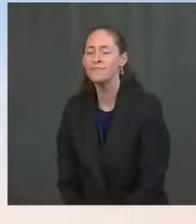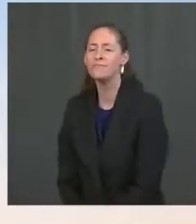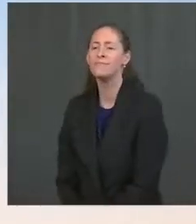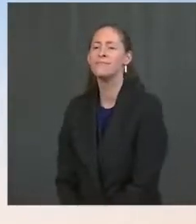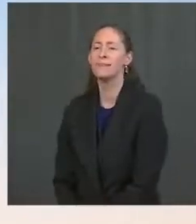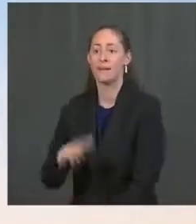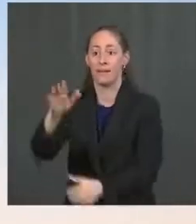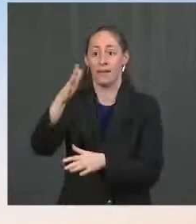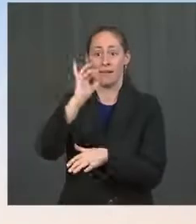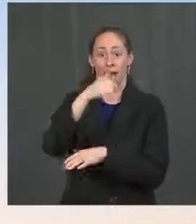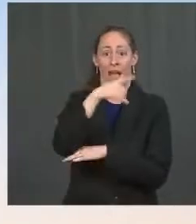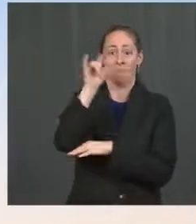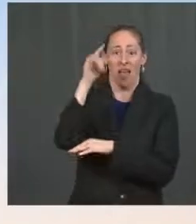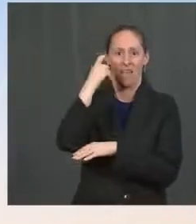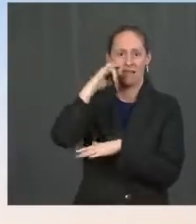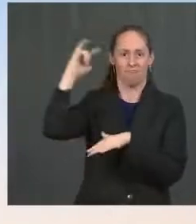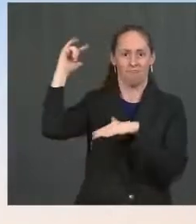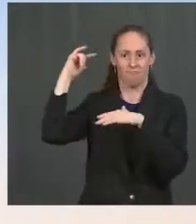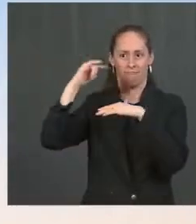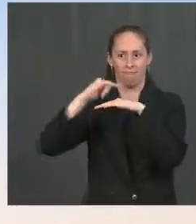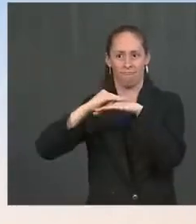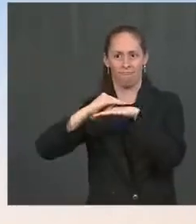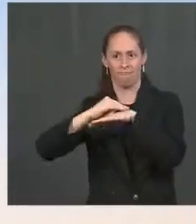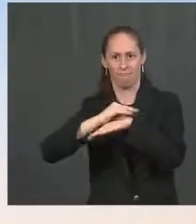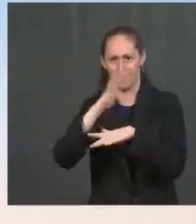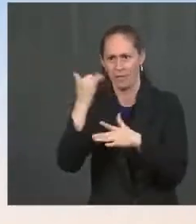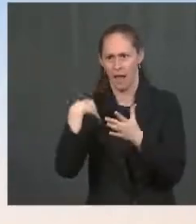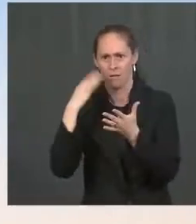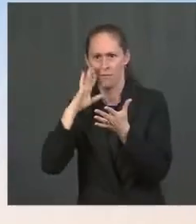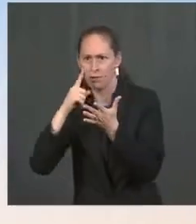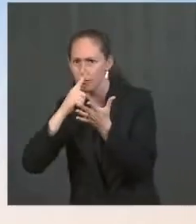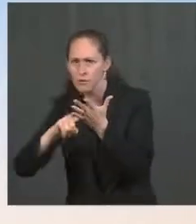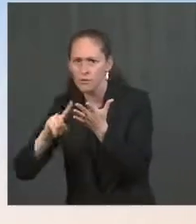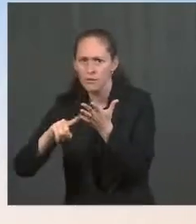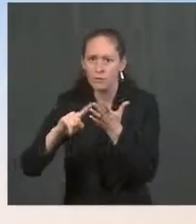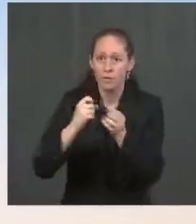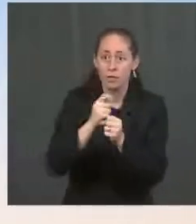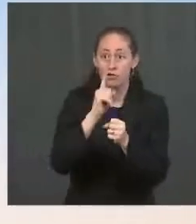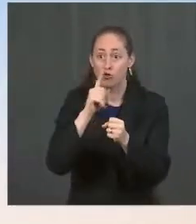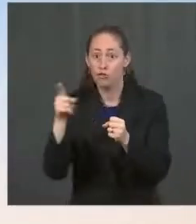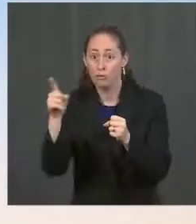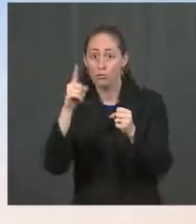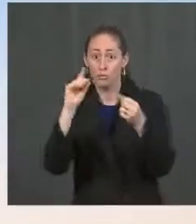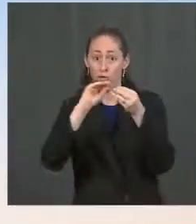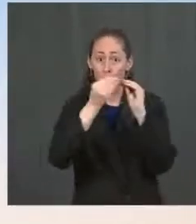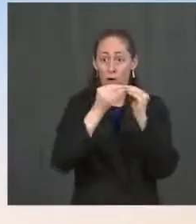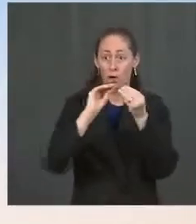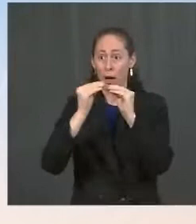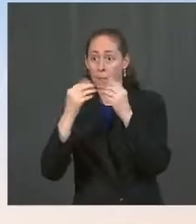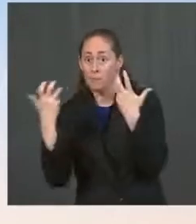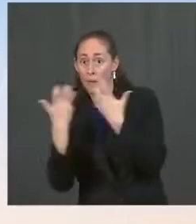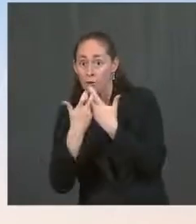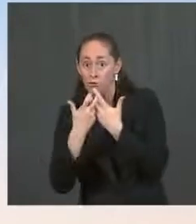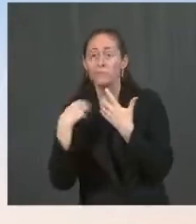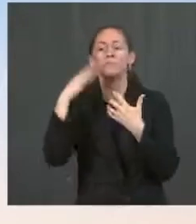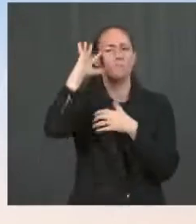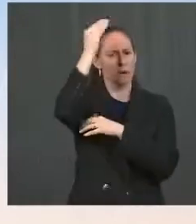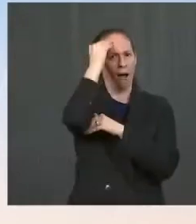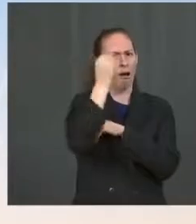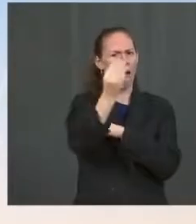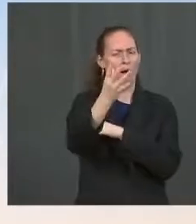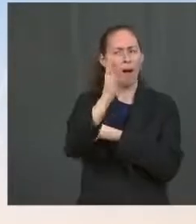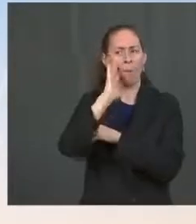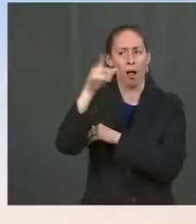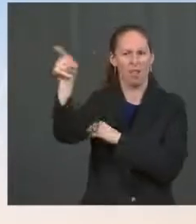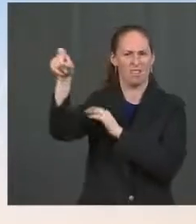do is check all of the manifests on the ground and ensure we have the accurate number for all of you. We'll have that number out from the State Department shortly this afternoon. And then,